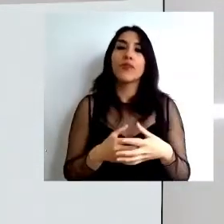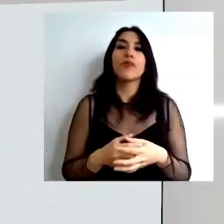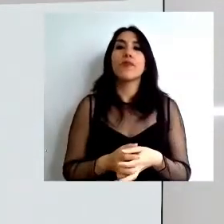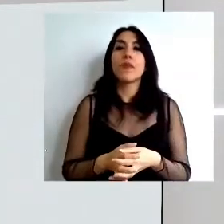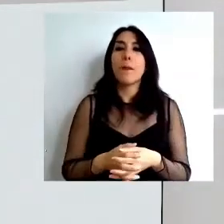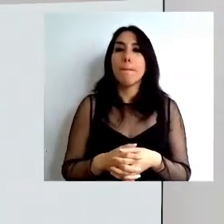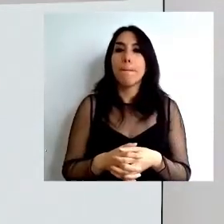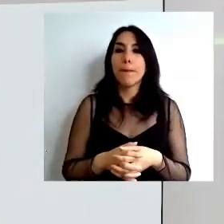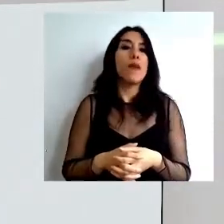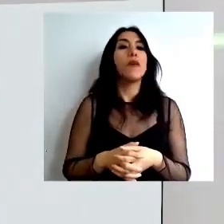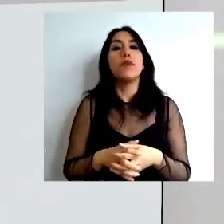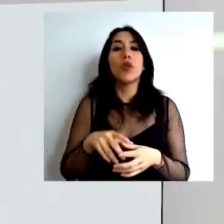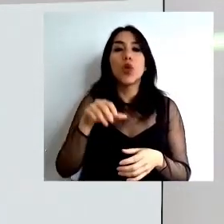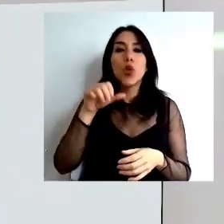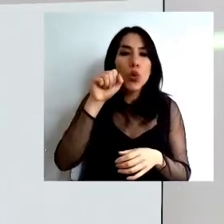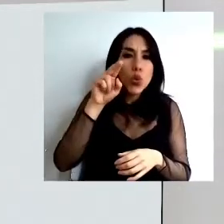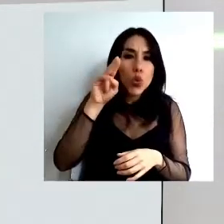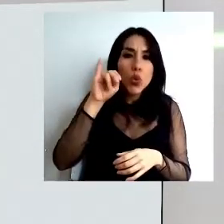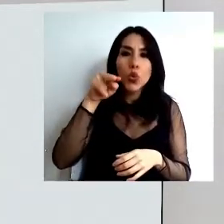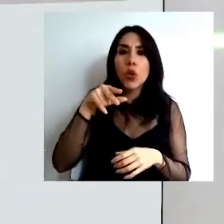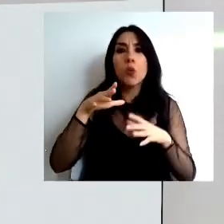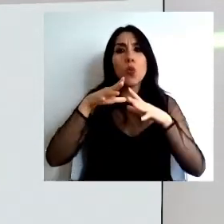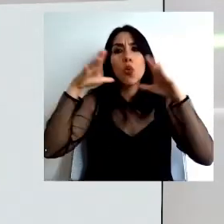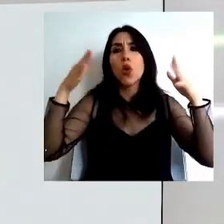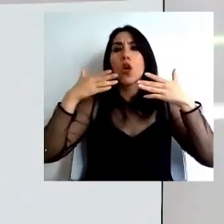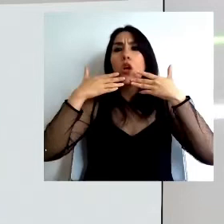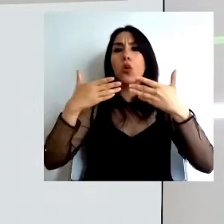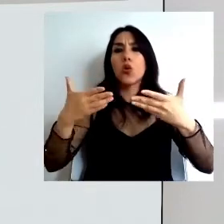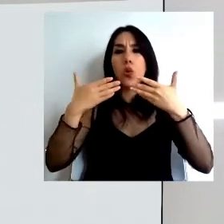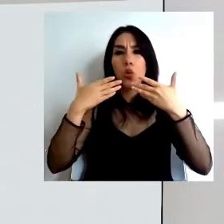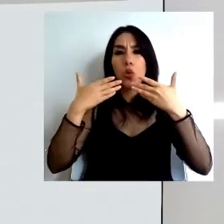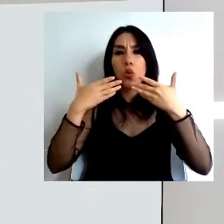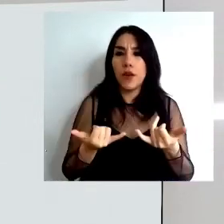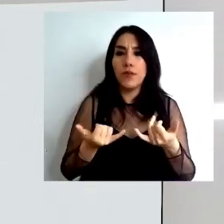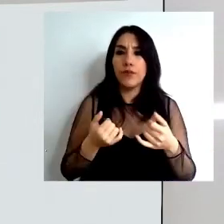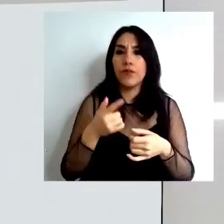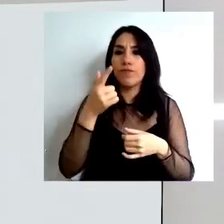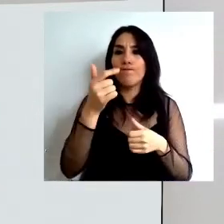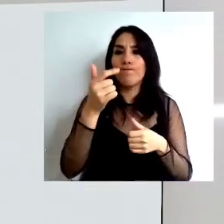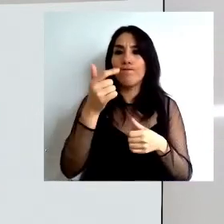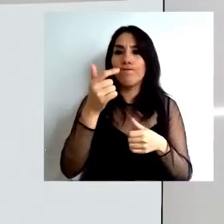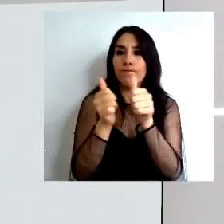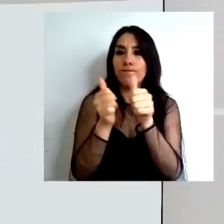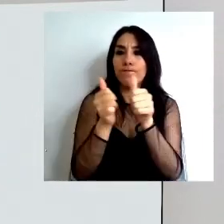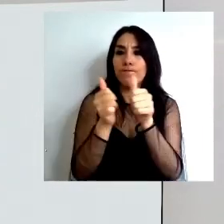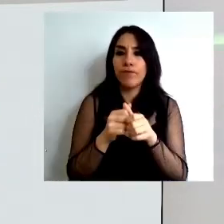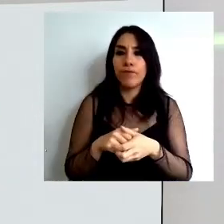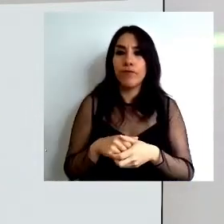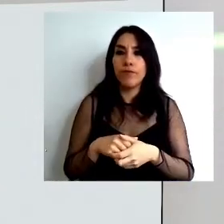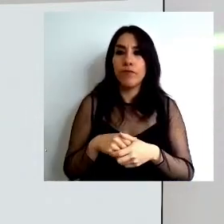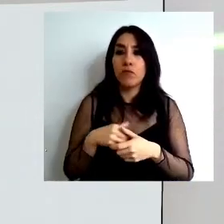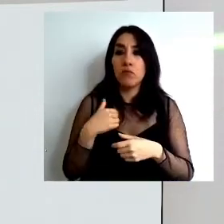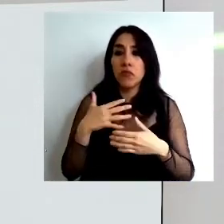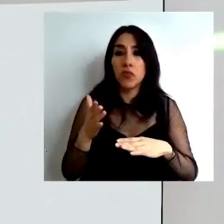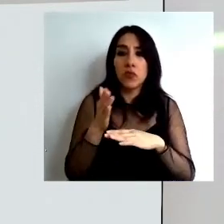have over 20 years experience of, in the field of inclusion and scaling impact.